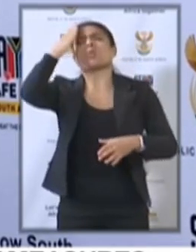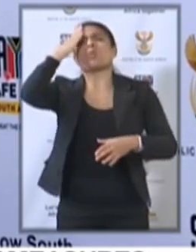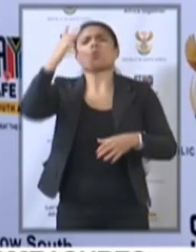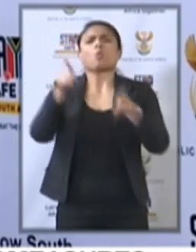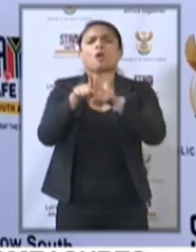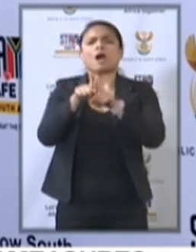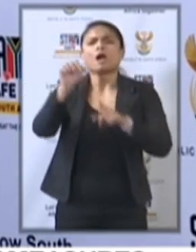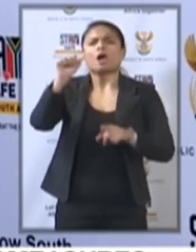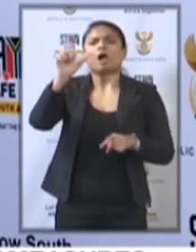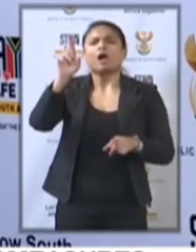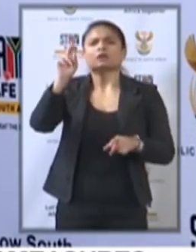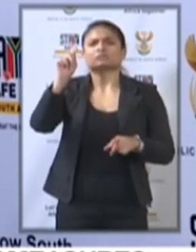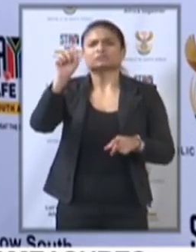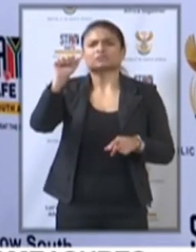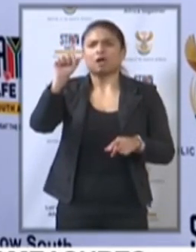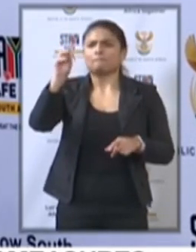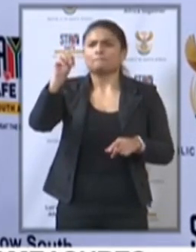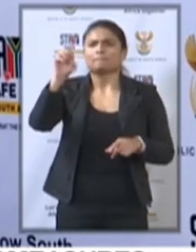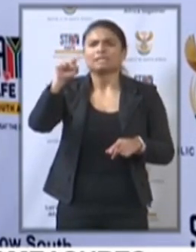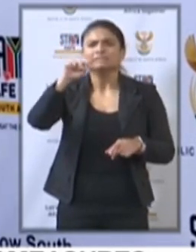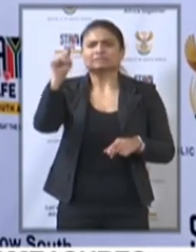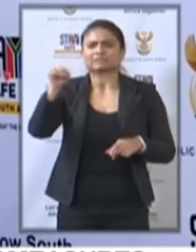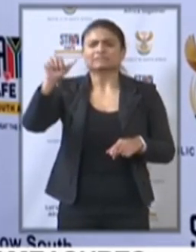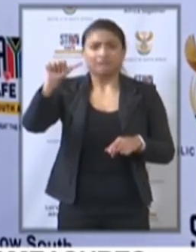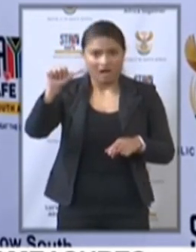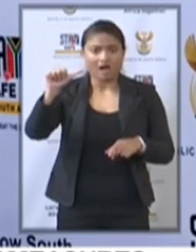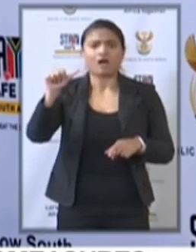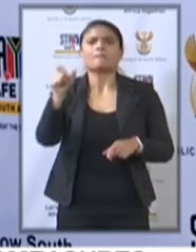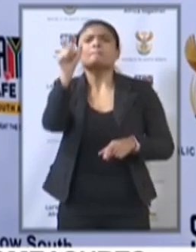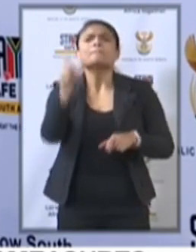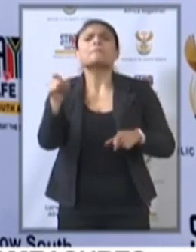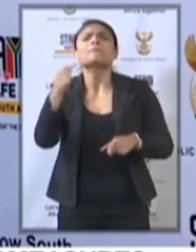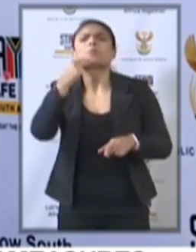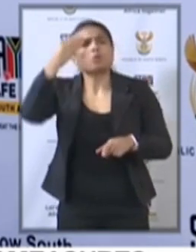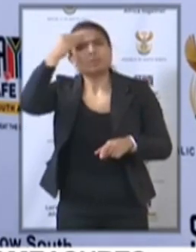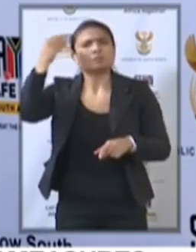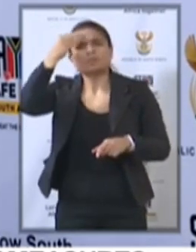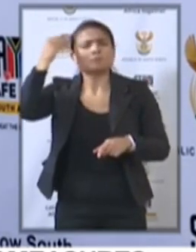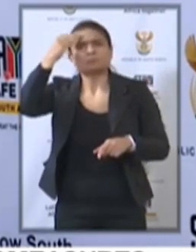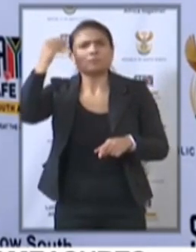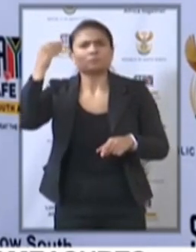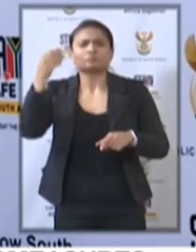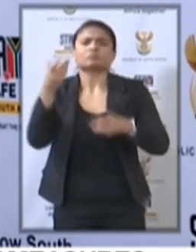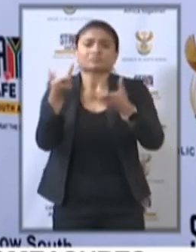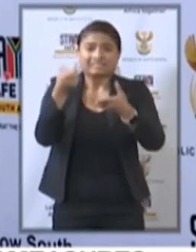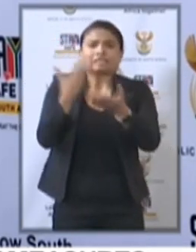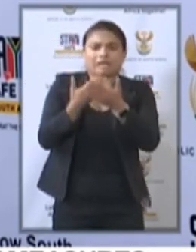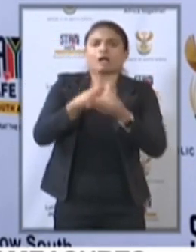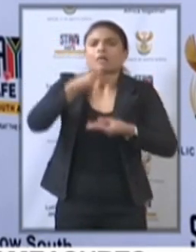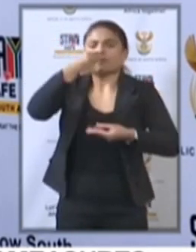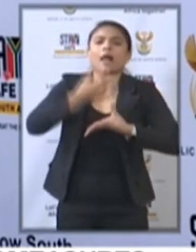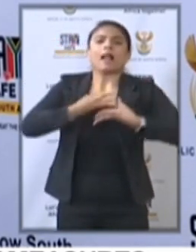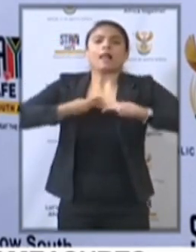afra. In simple Nguni language, we are doing research on umhlonyane.